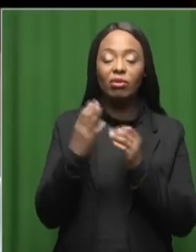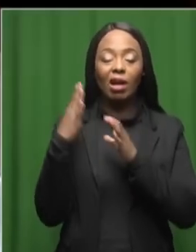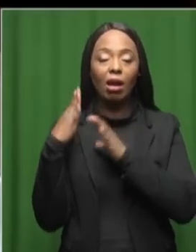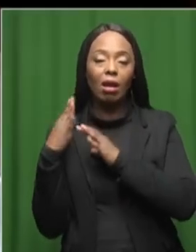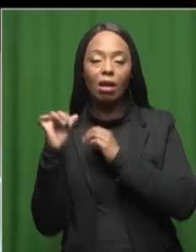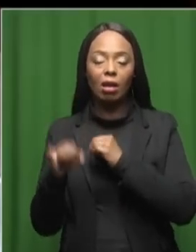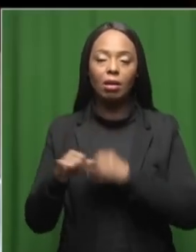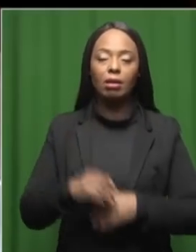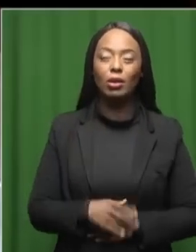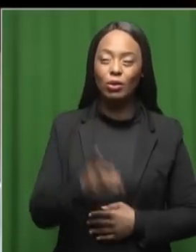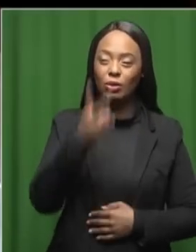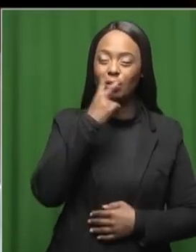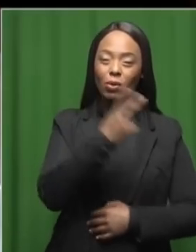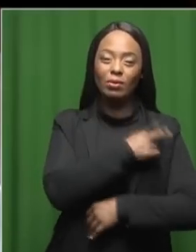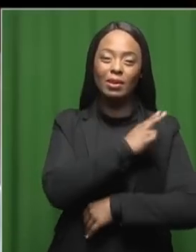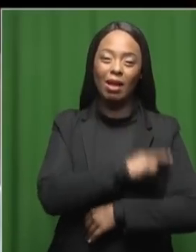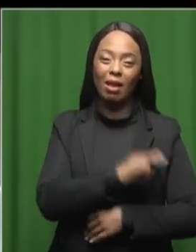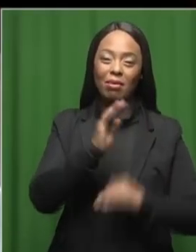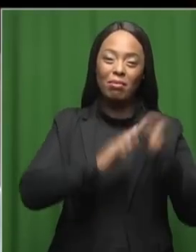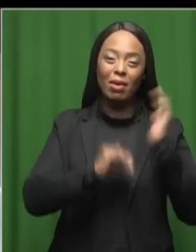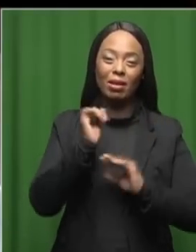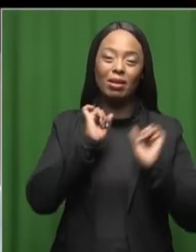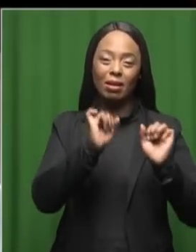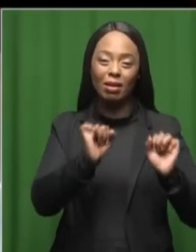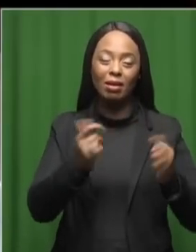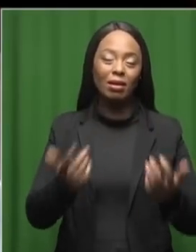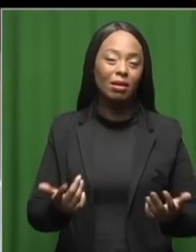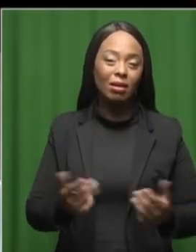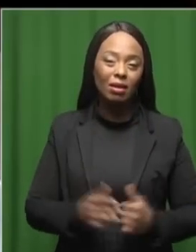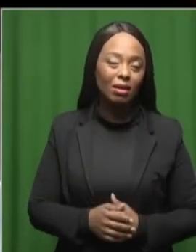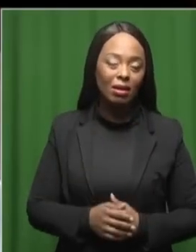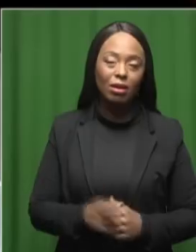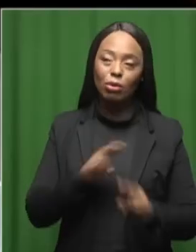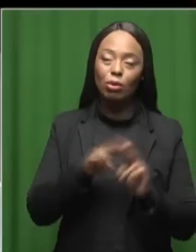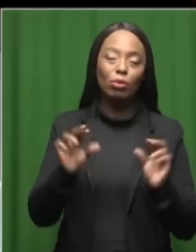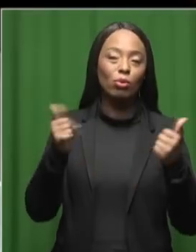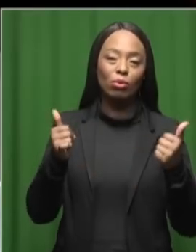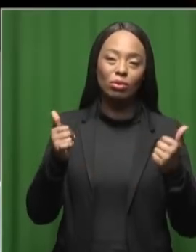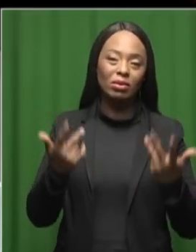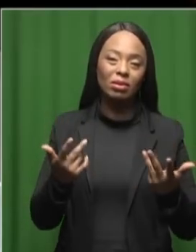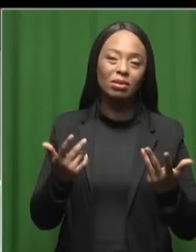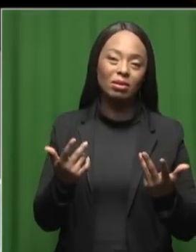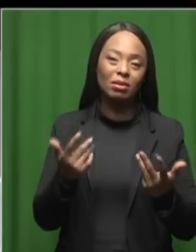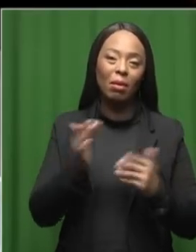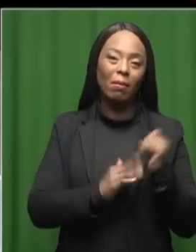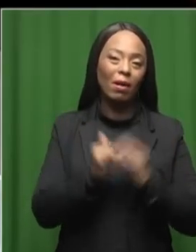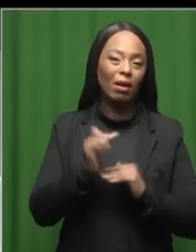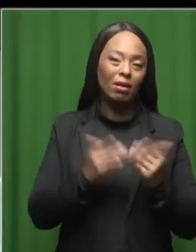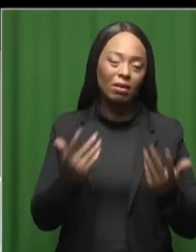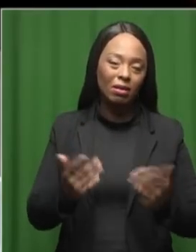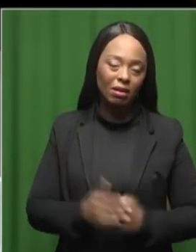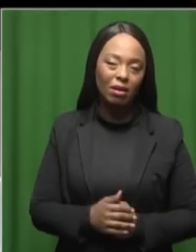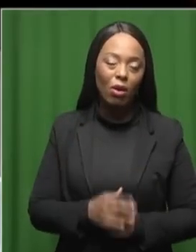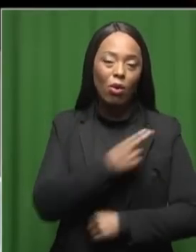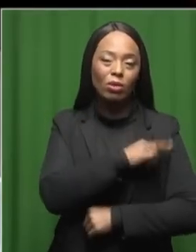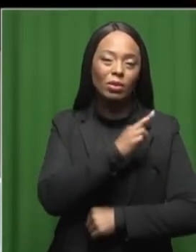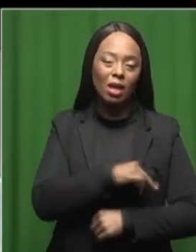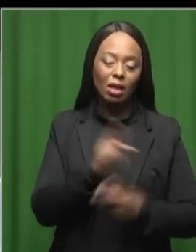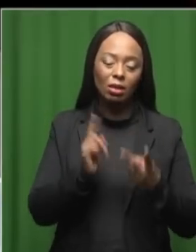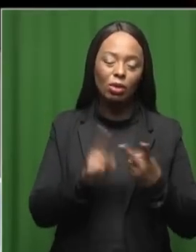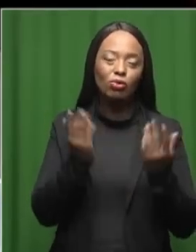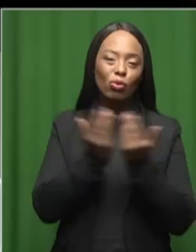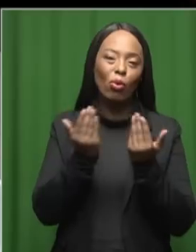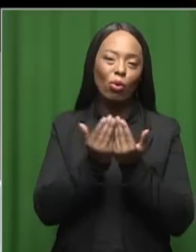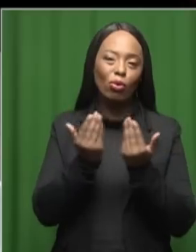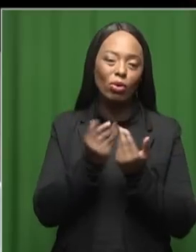at hospitals, the infrastructure is not in a good state at the moment. When we look at our hospitals here in South Africa, our schools